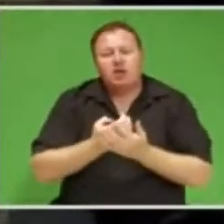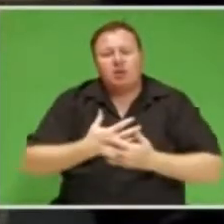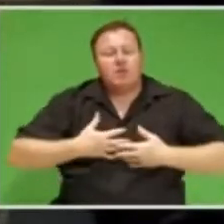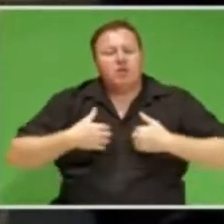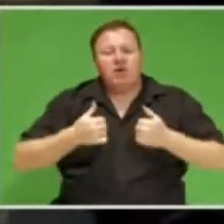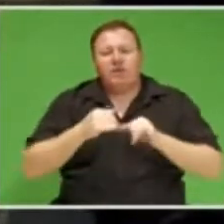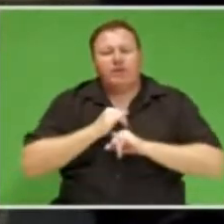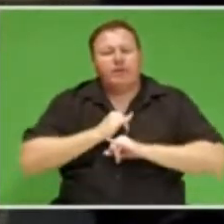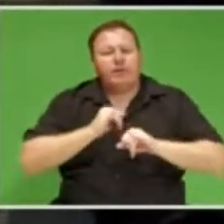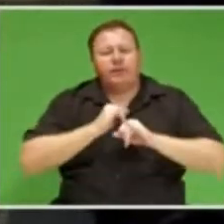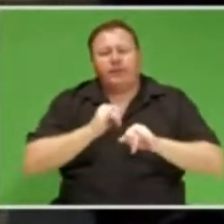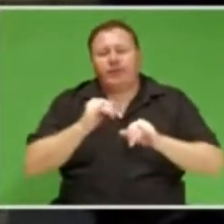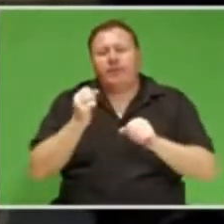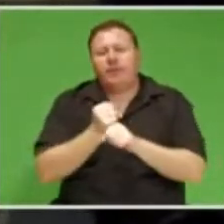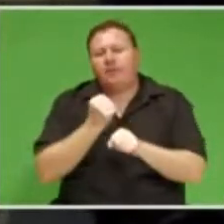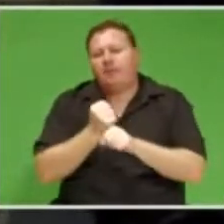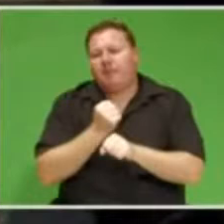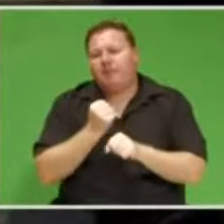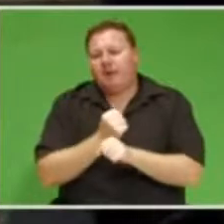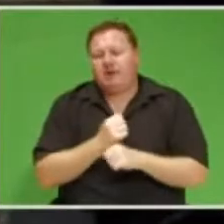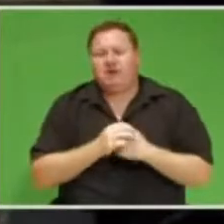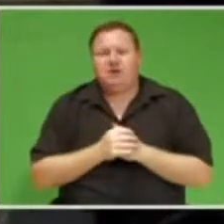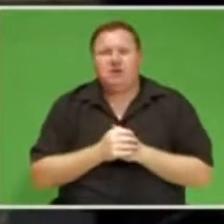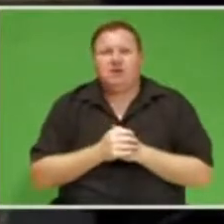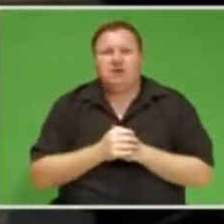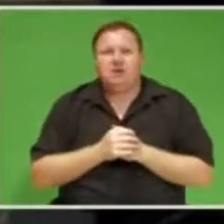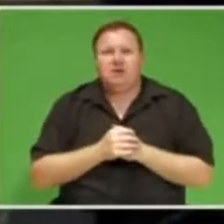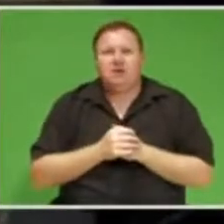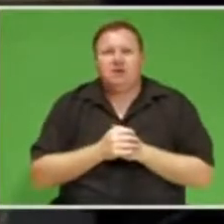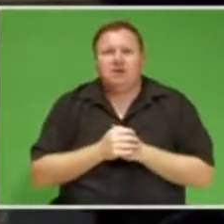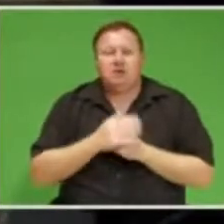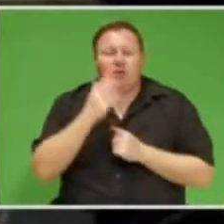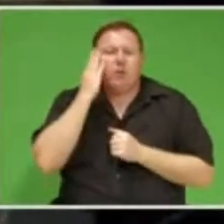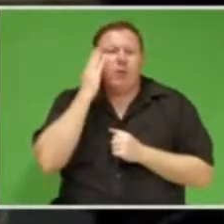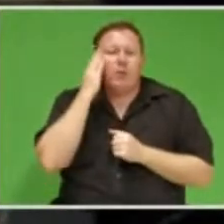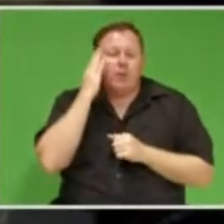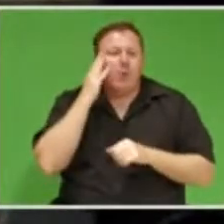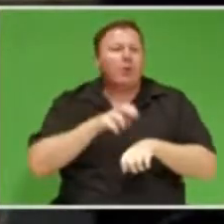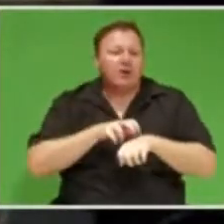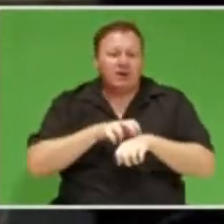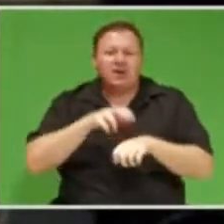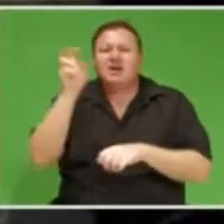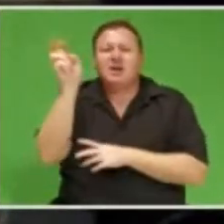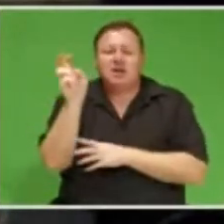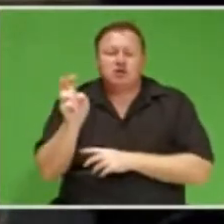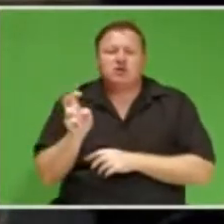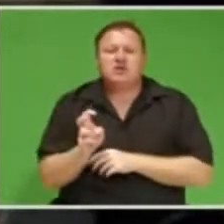events. We know that without a reliable supply of electricity,